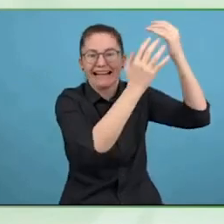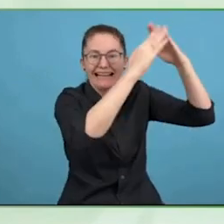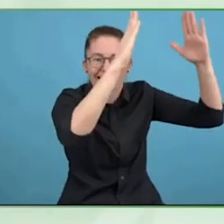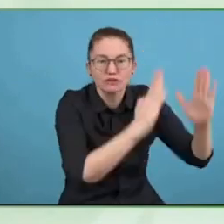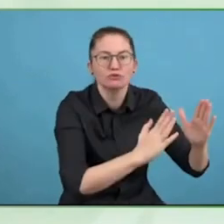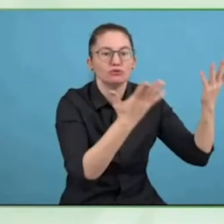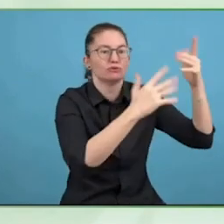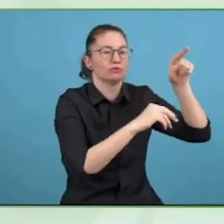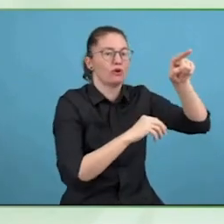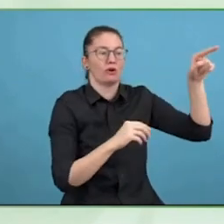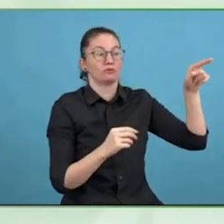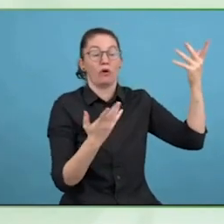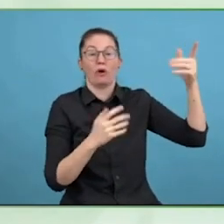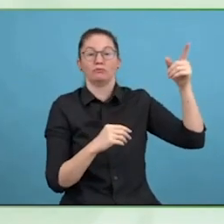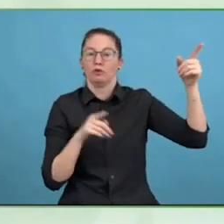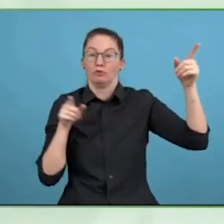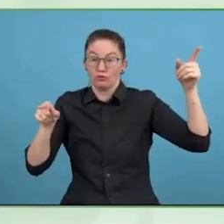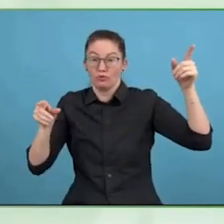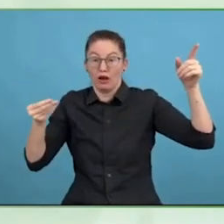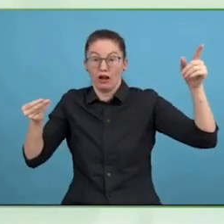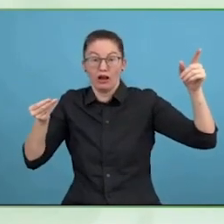partner. I mean,